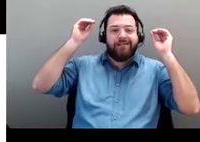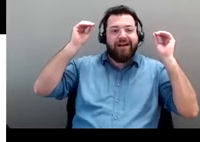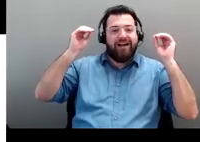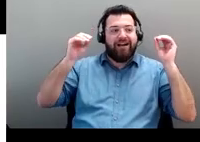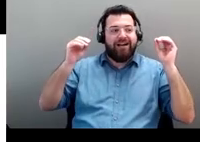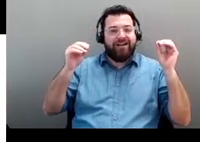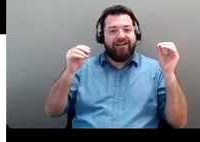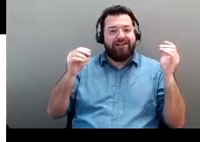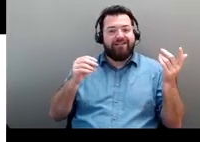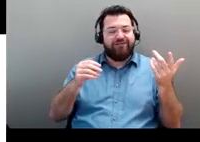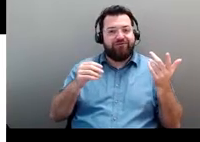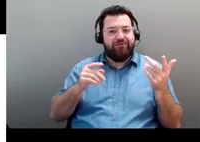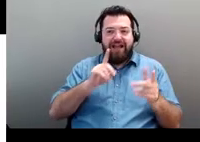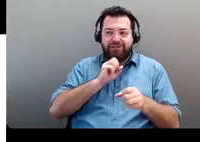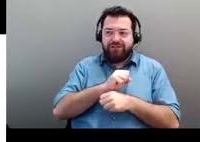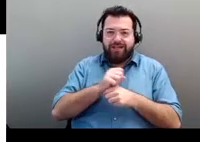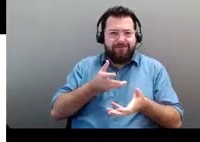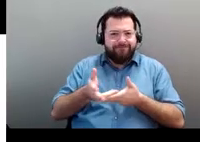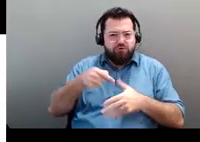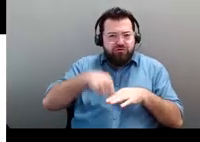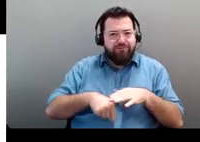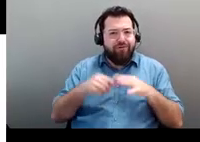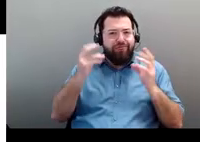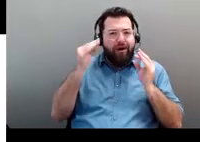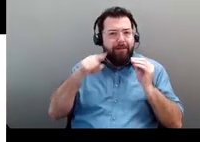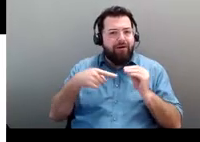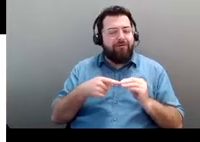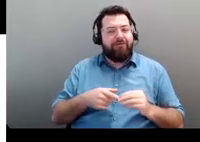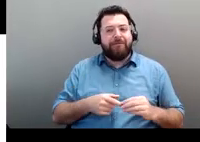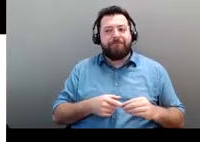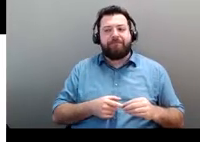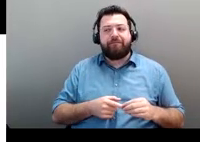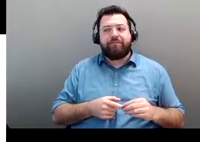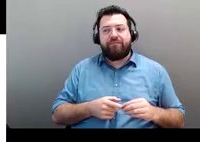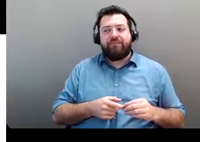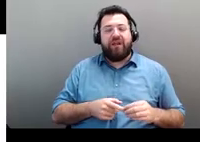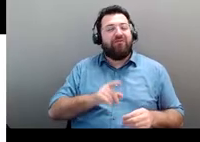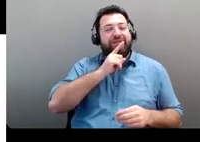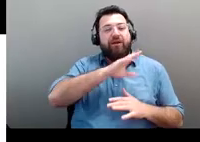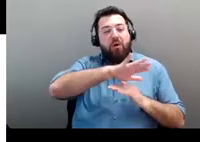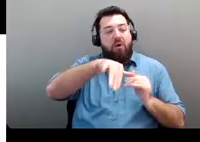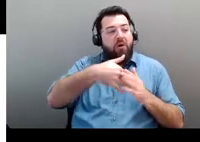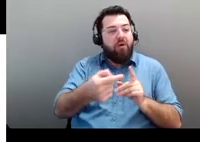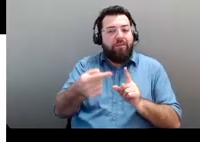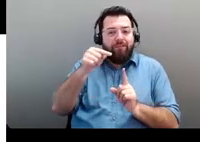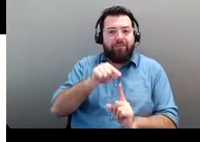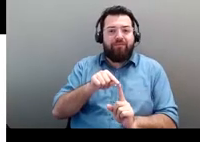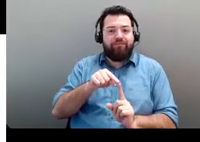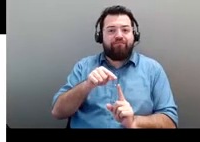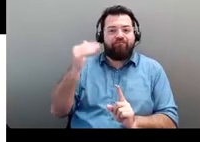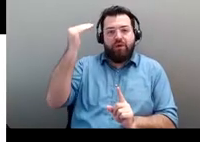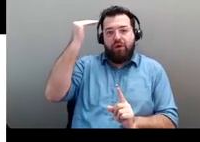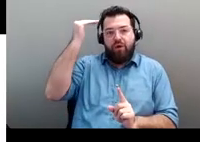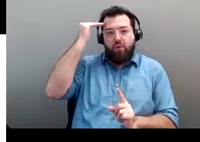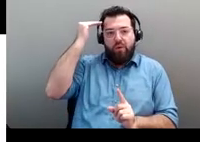with um, uh, in regards to AI. And this all kind of comes back to just an awareness of